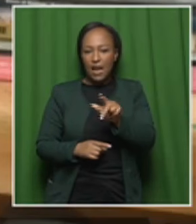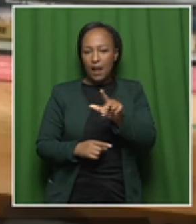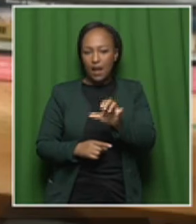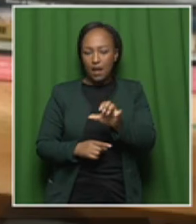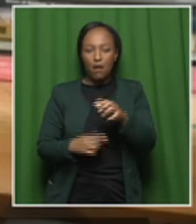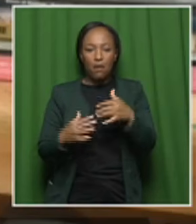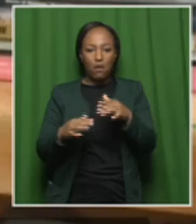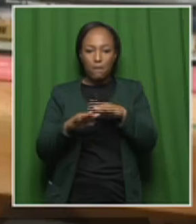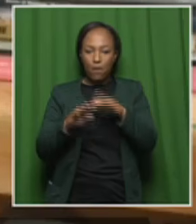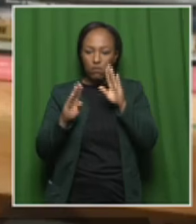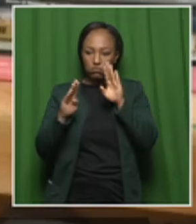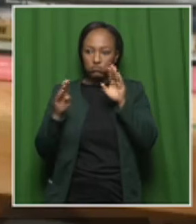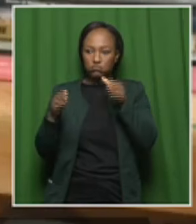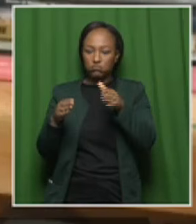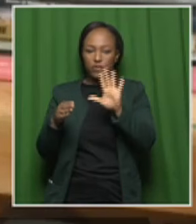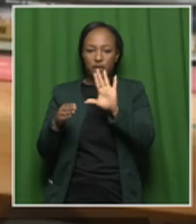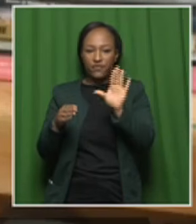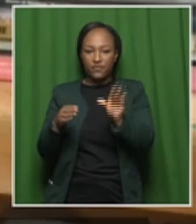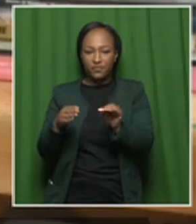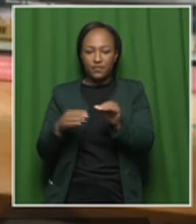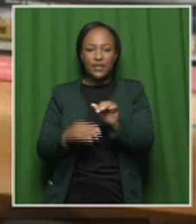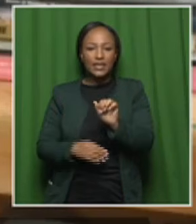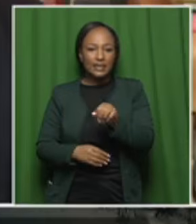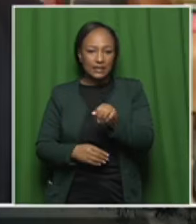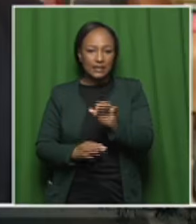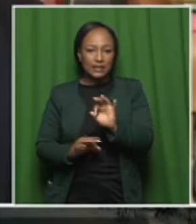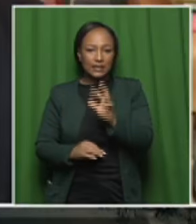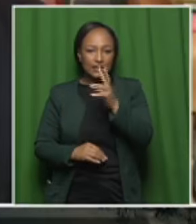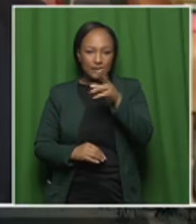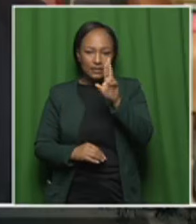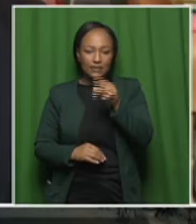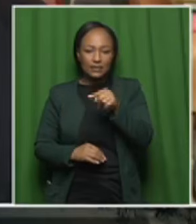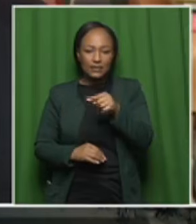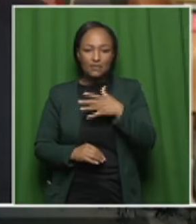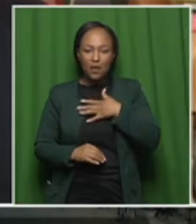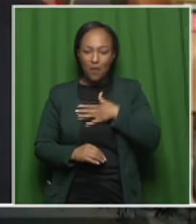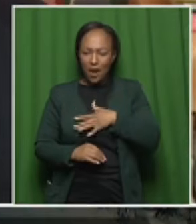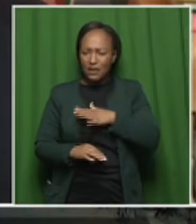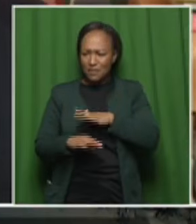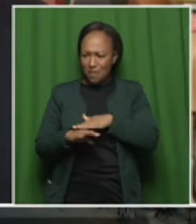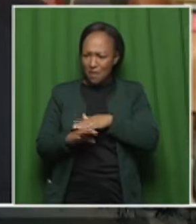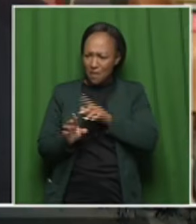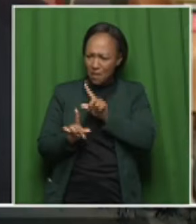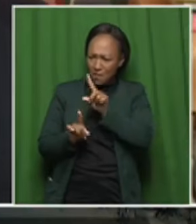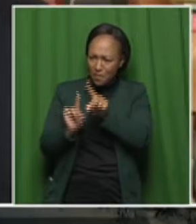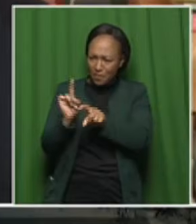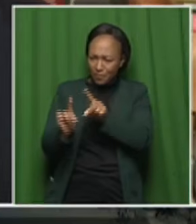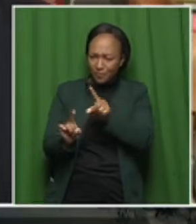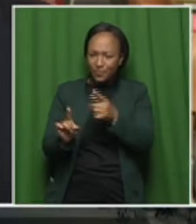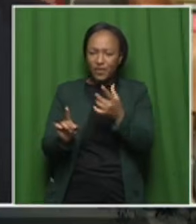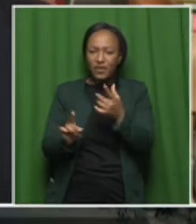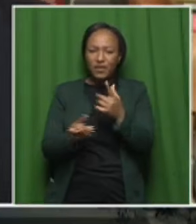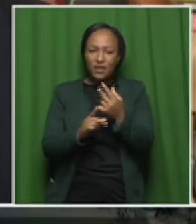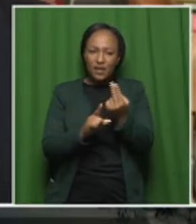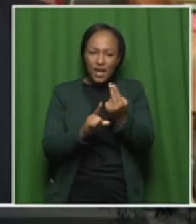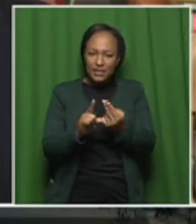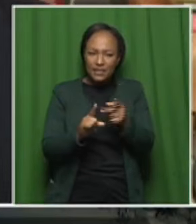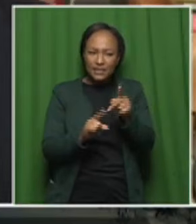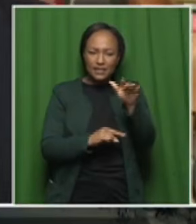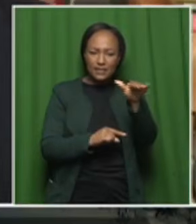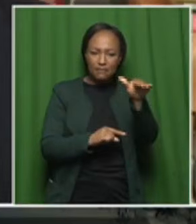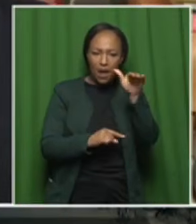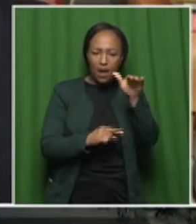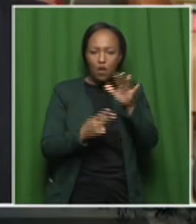and focus to the continent. Absolutely. I actually wanted to draw on that because you spoke about how artists from Zimbabwe and across the